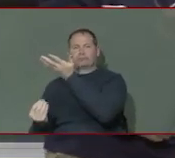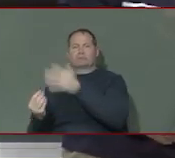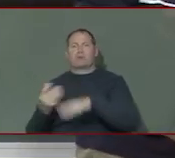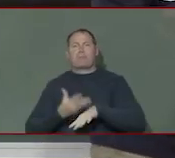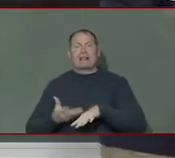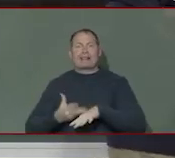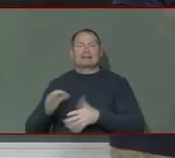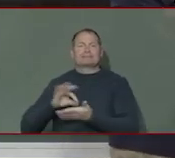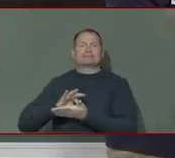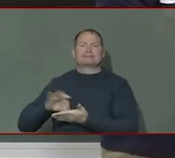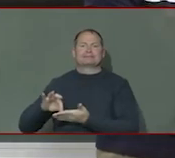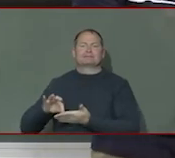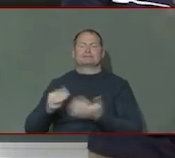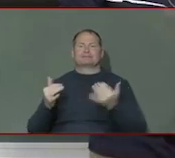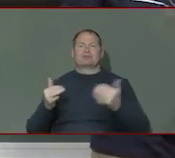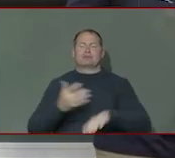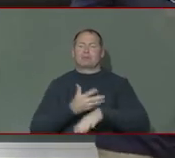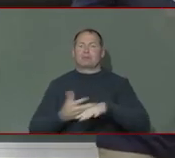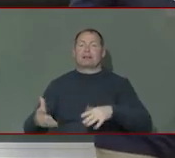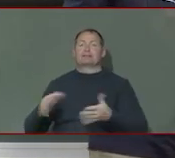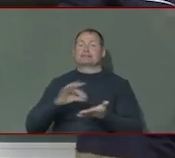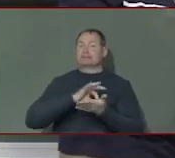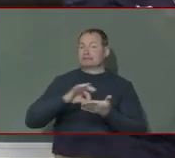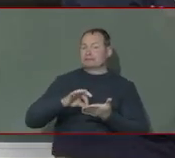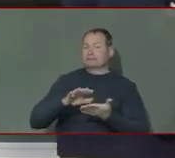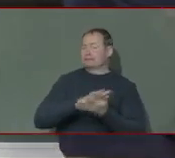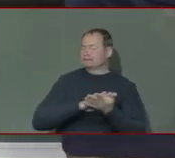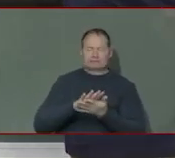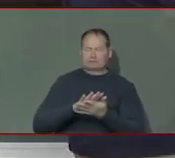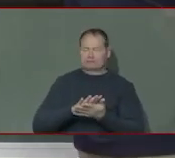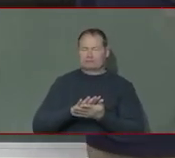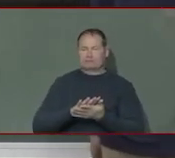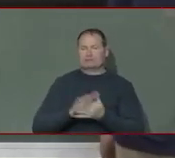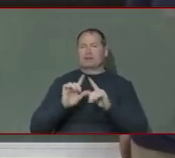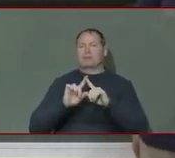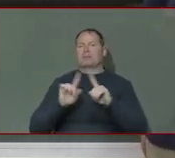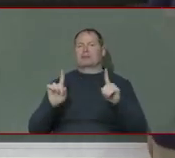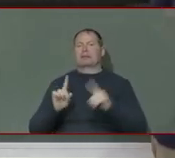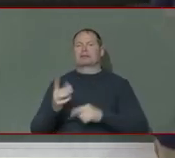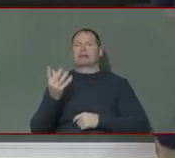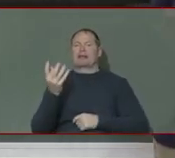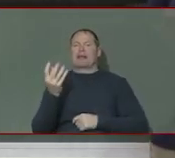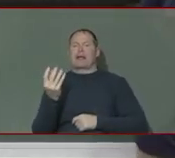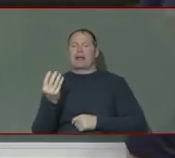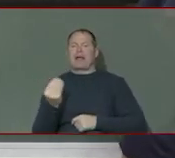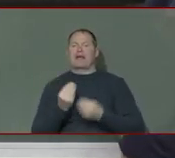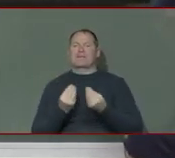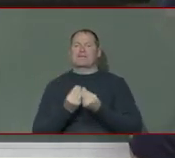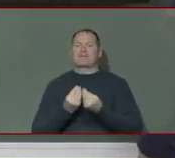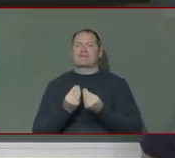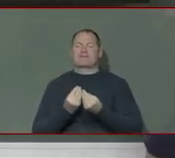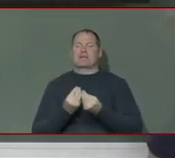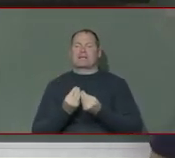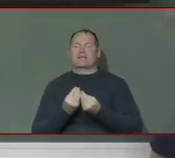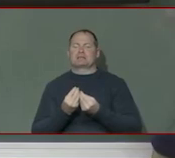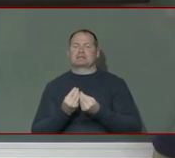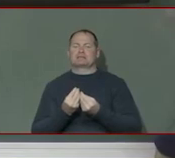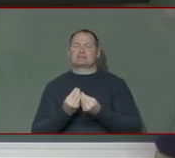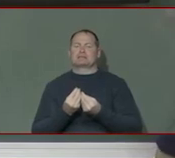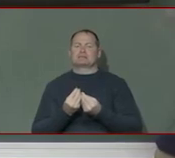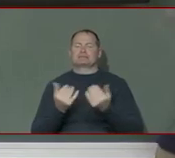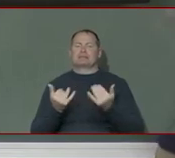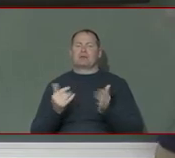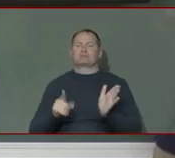talk about dirty blood and clean blood. We talk about blood containing some substances which must become part of the